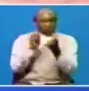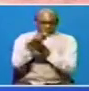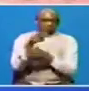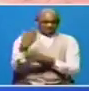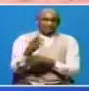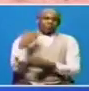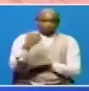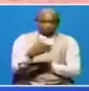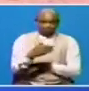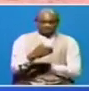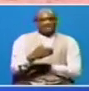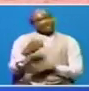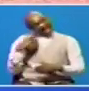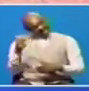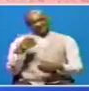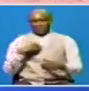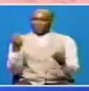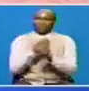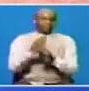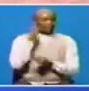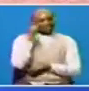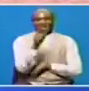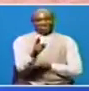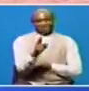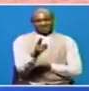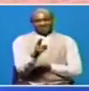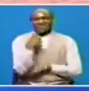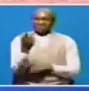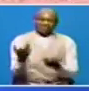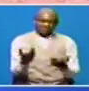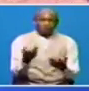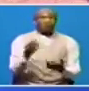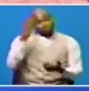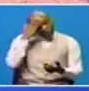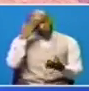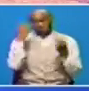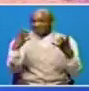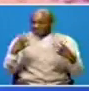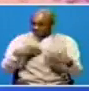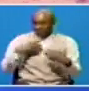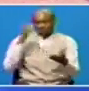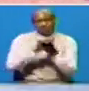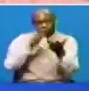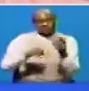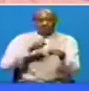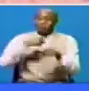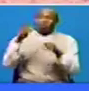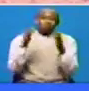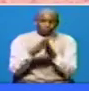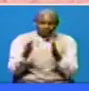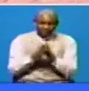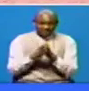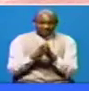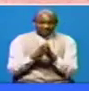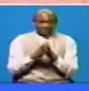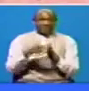some, it won't be realistic. Because unajua watu wengi huamini ya kwamba kwenda choo,